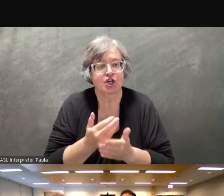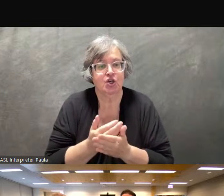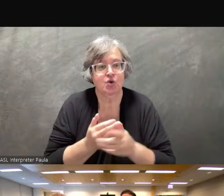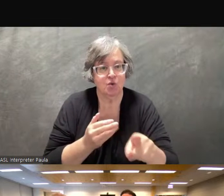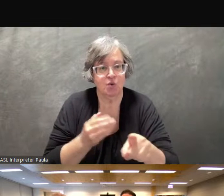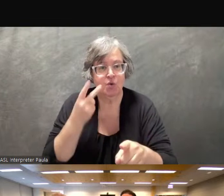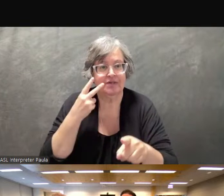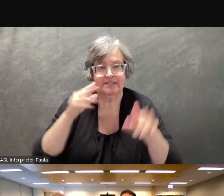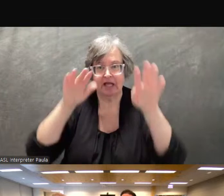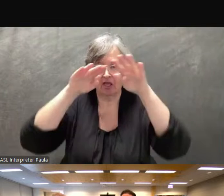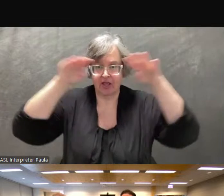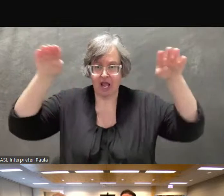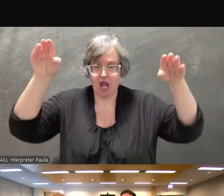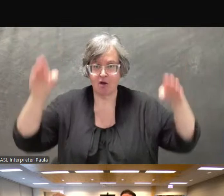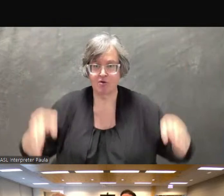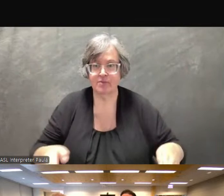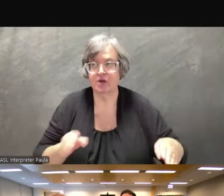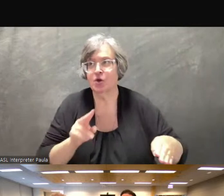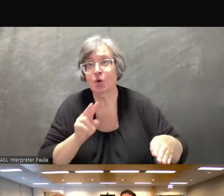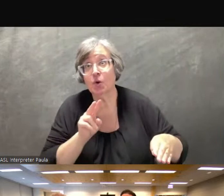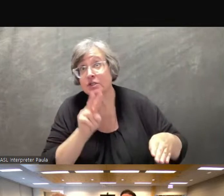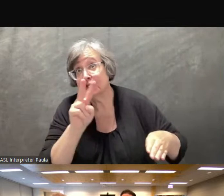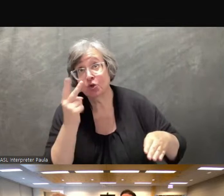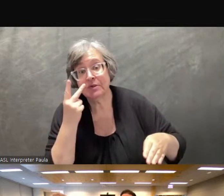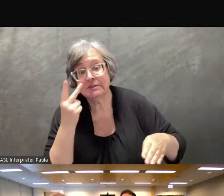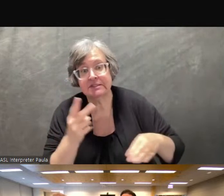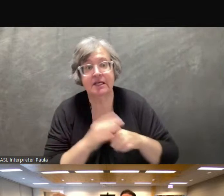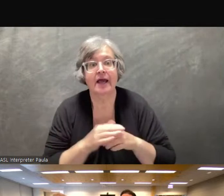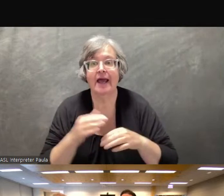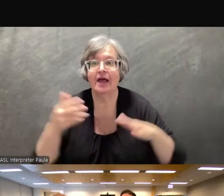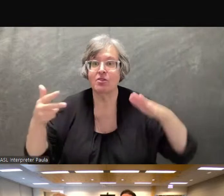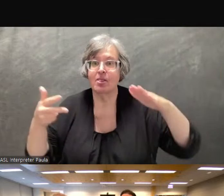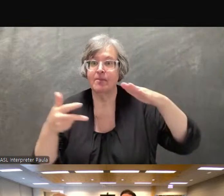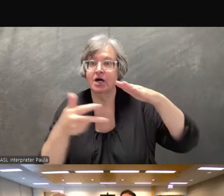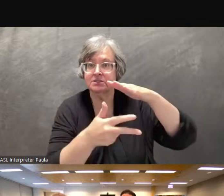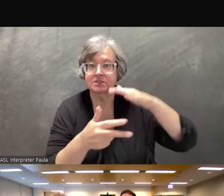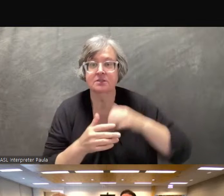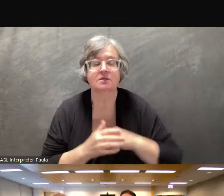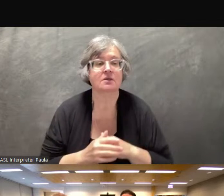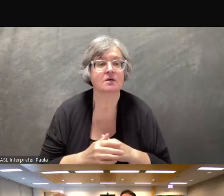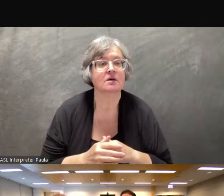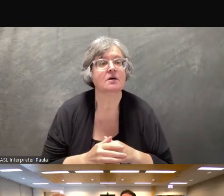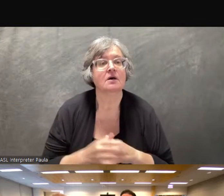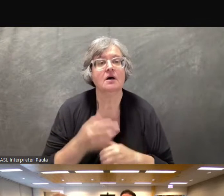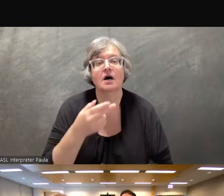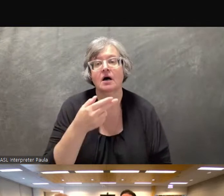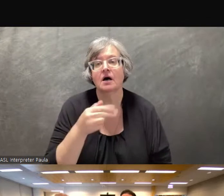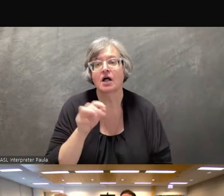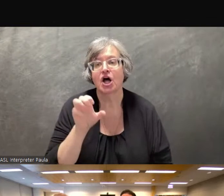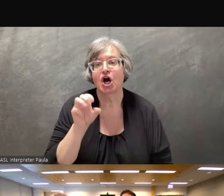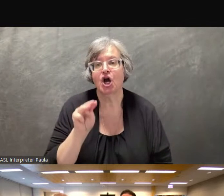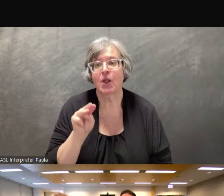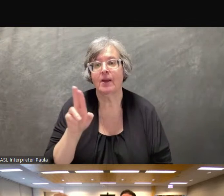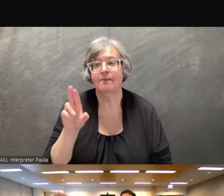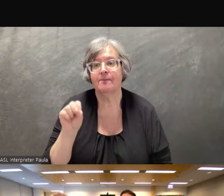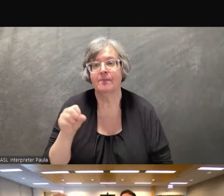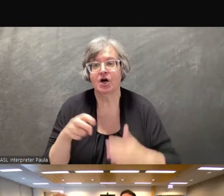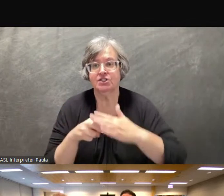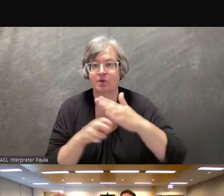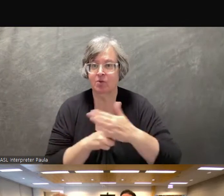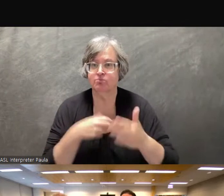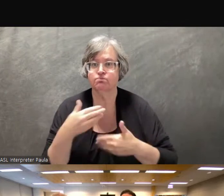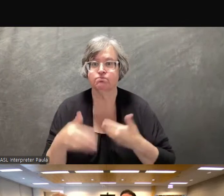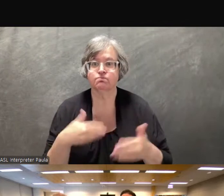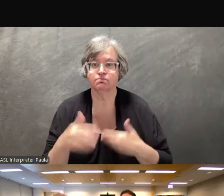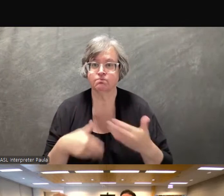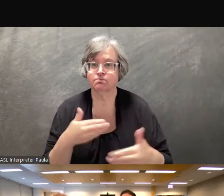canopy with the bus facility and that full ADA access. Moving on to Harlem Bus Bridge, the project moves forward very swiftly. This